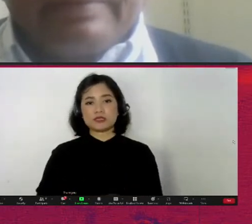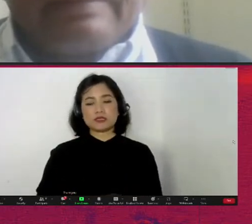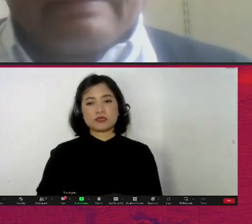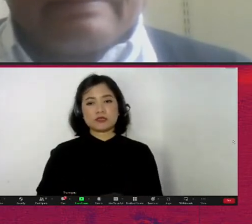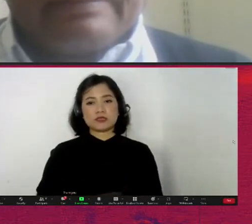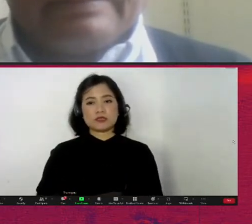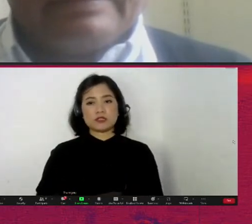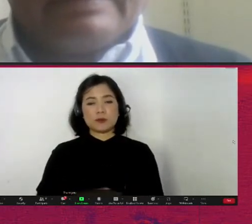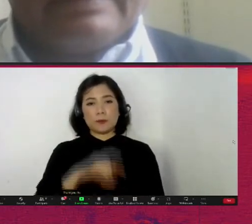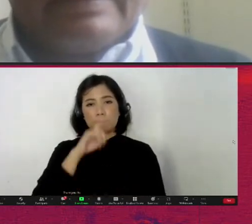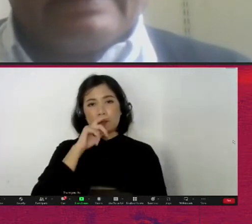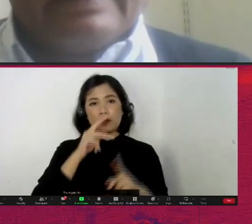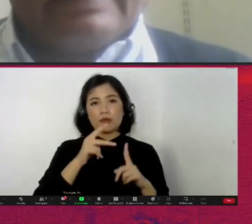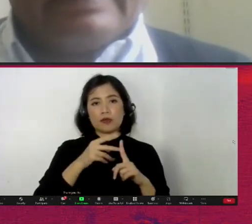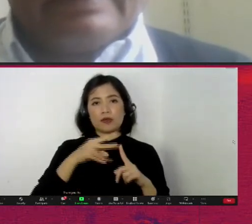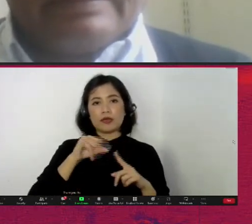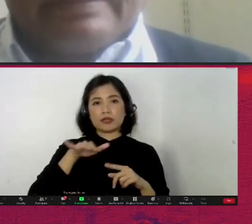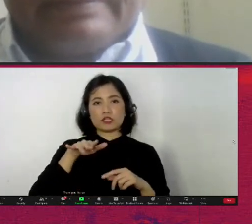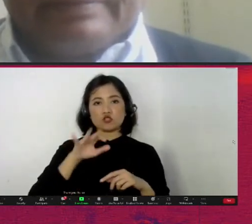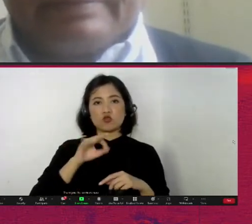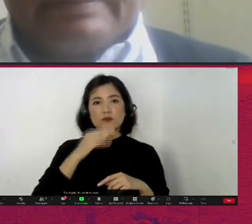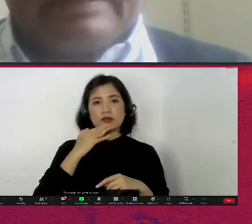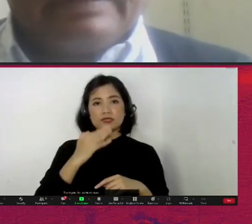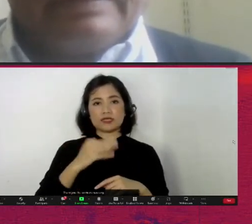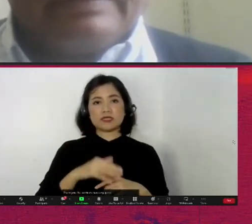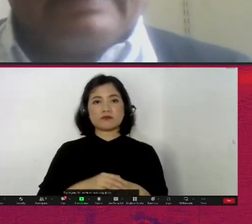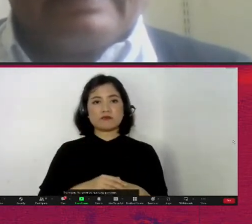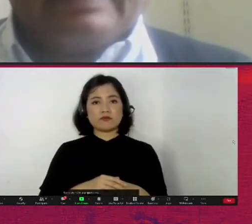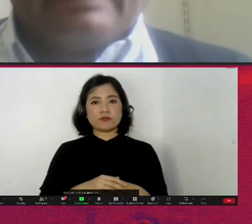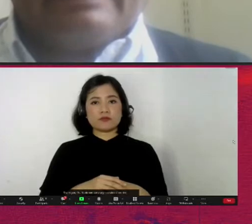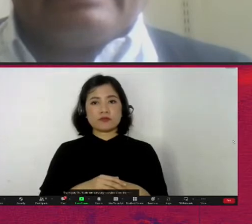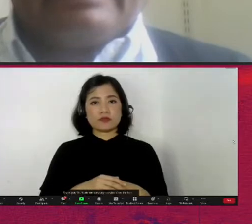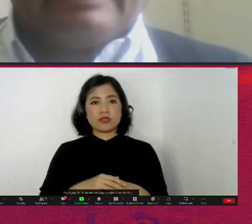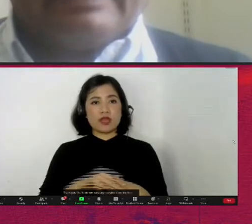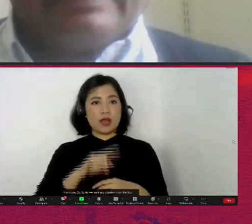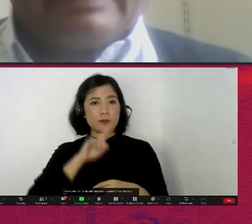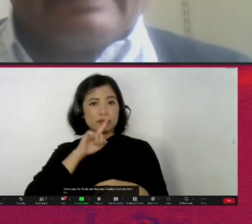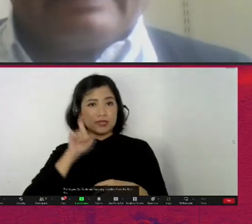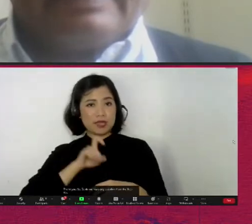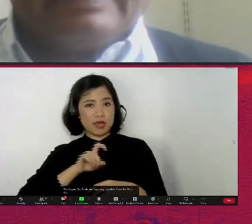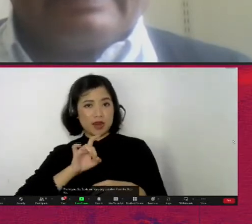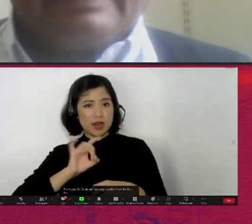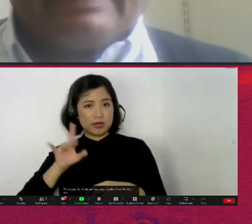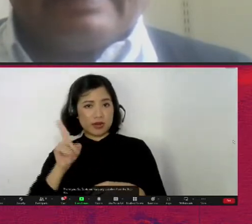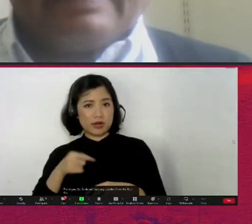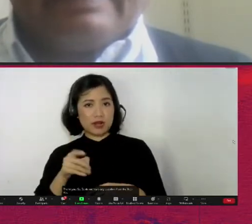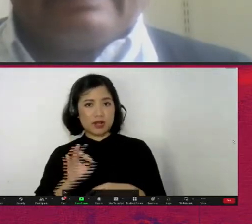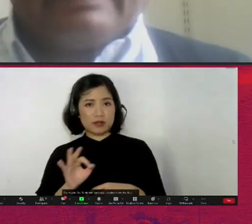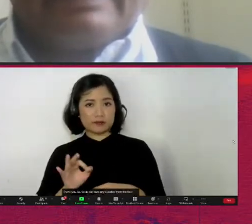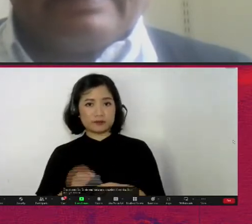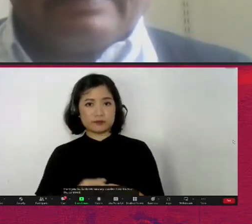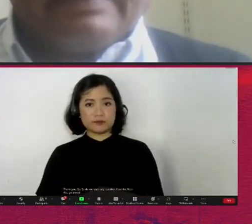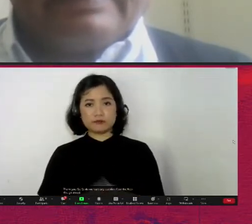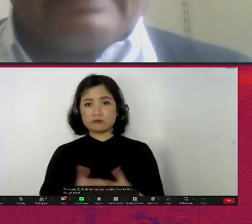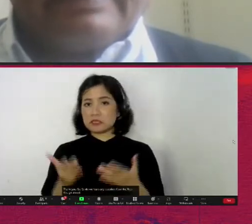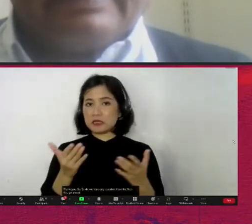Herizo. So do we have any questions from the floor? Yes. Go ahead.